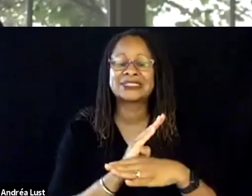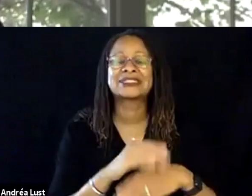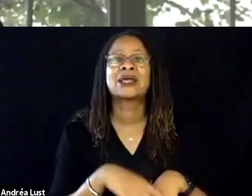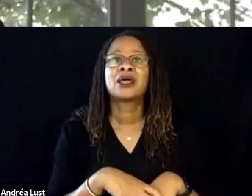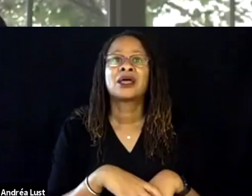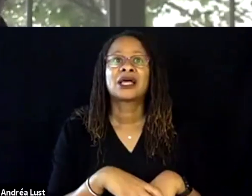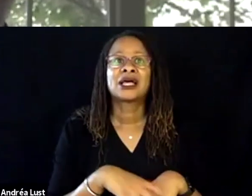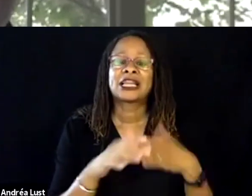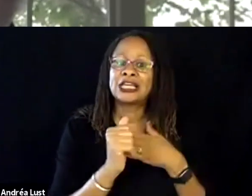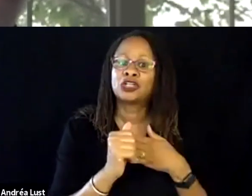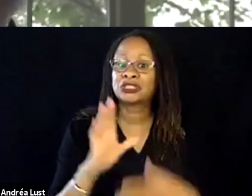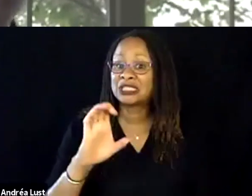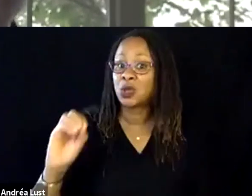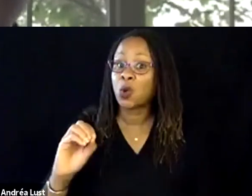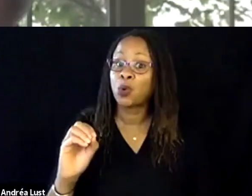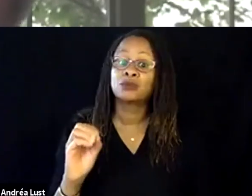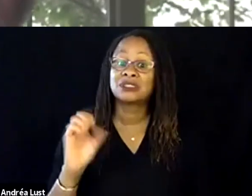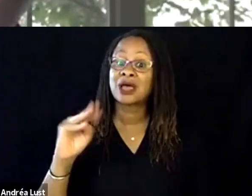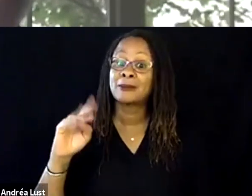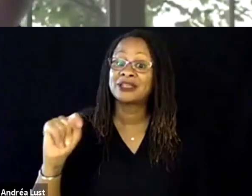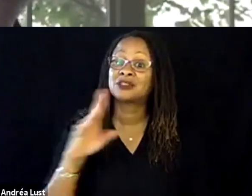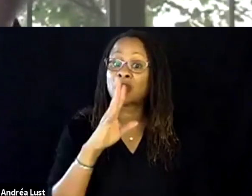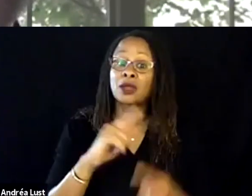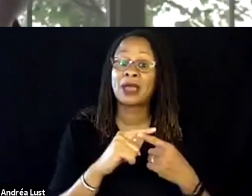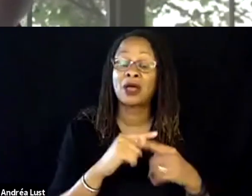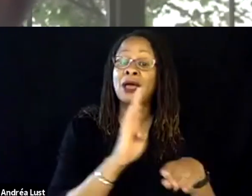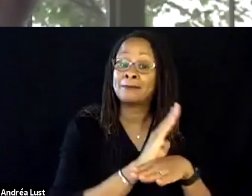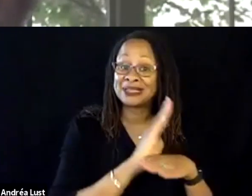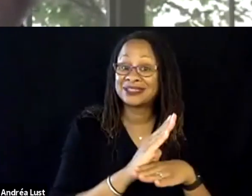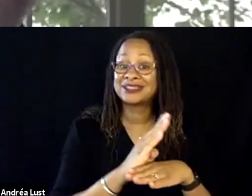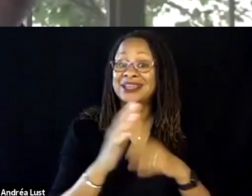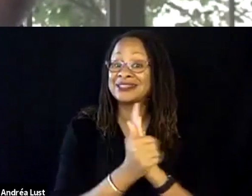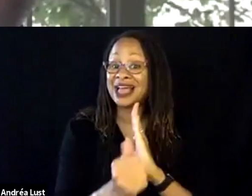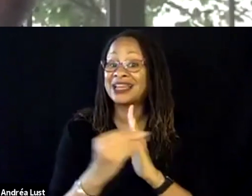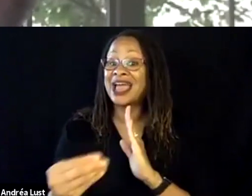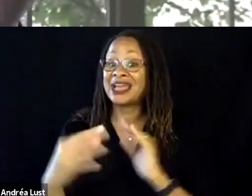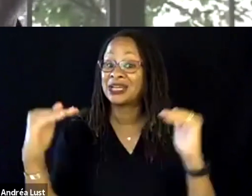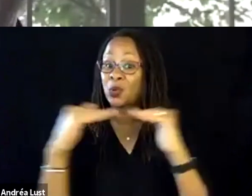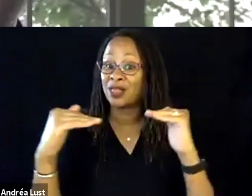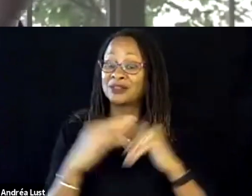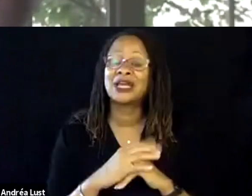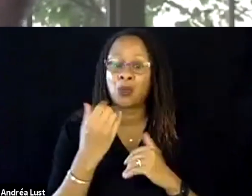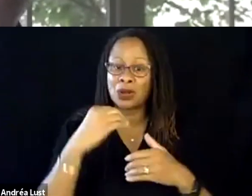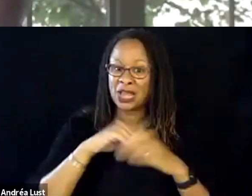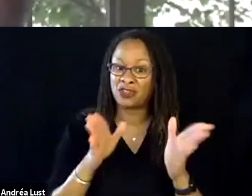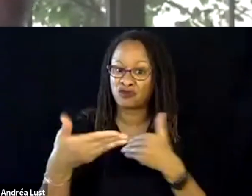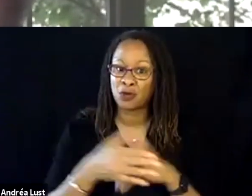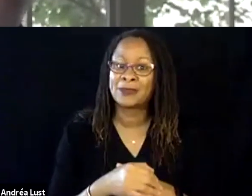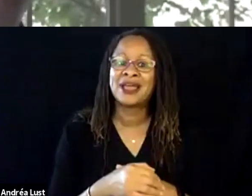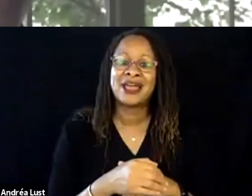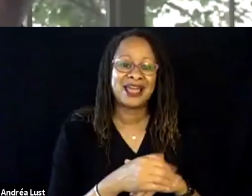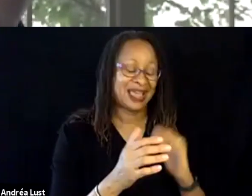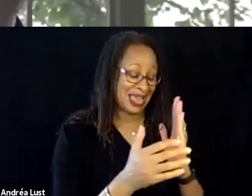summits, to talk about business, talent, and equality, but in that order. I wanted them in the room because it was a business imperative. And the talent that they needed